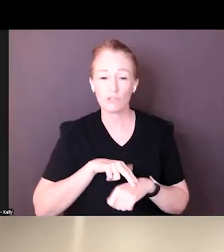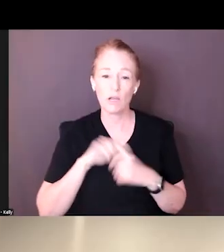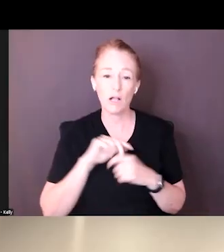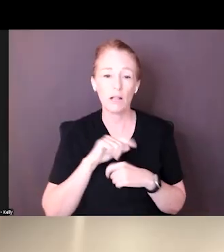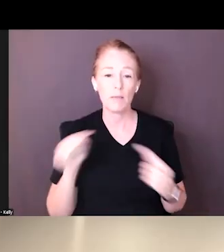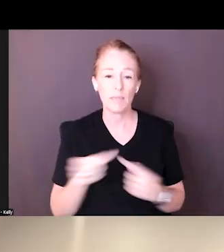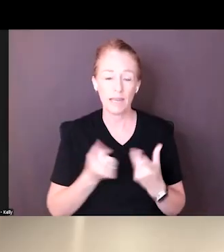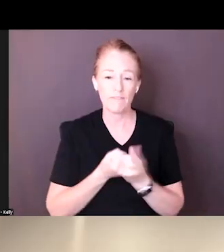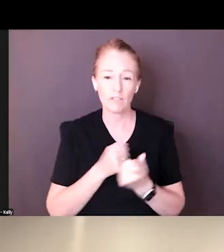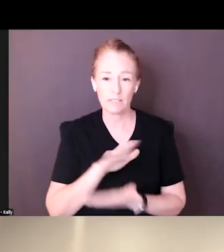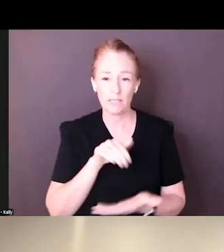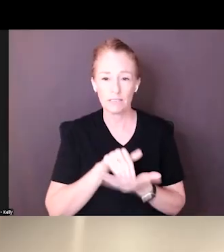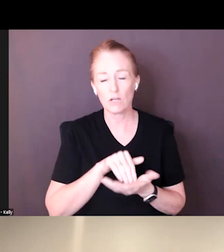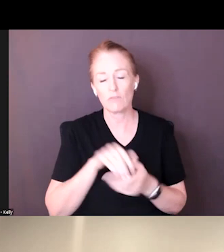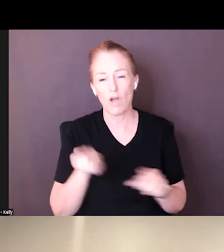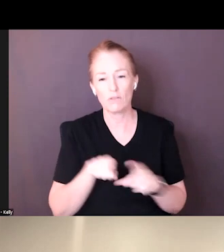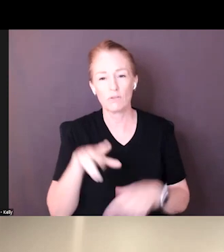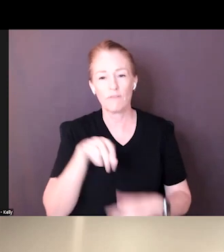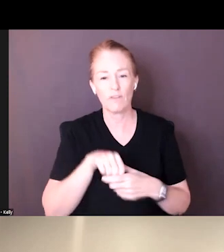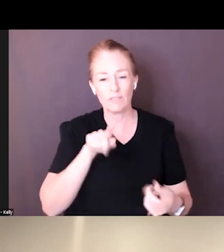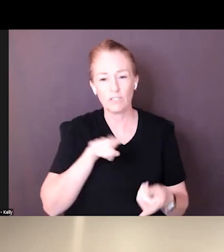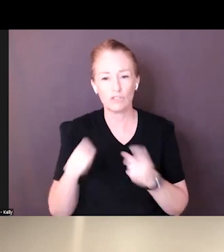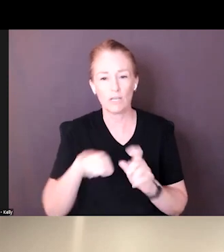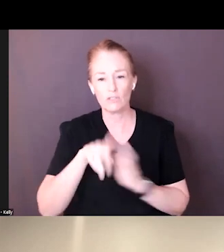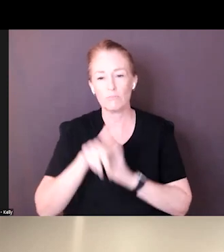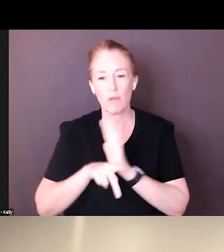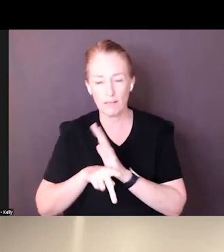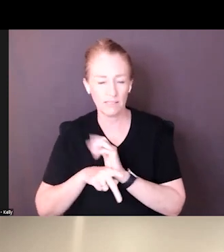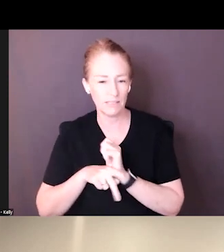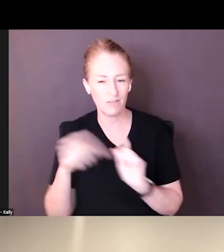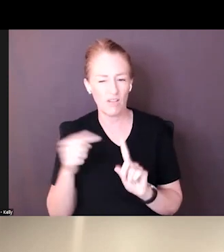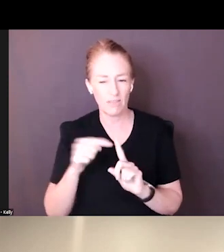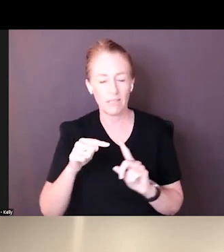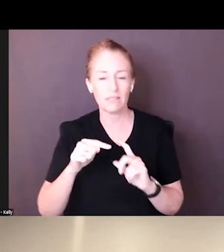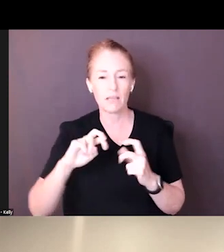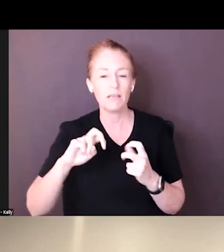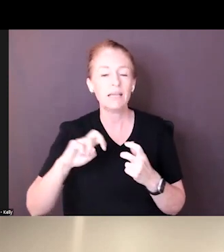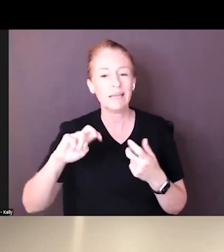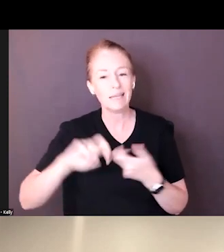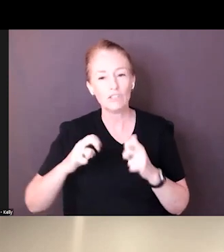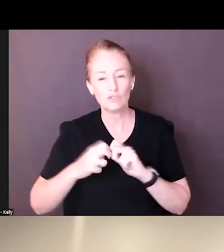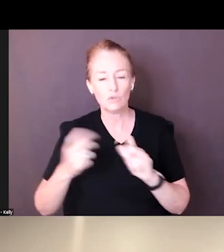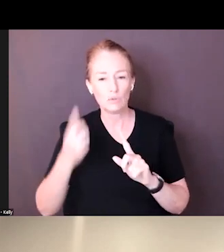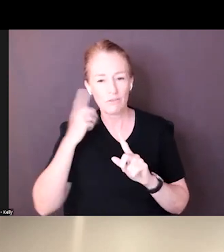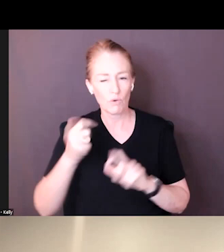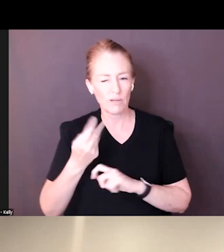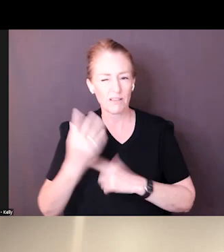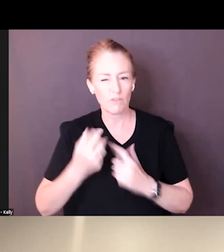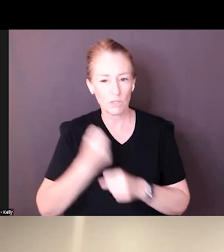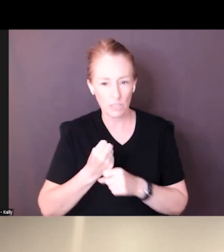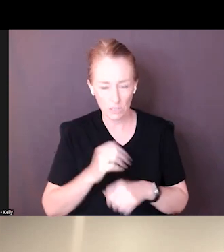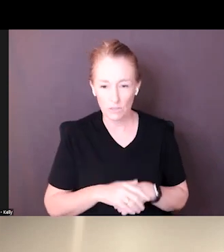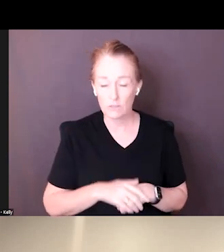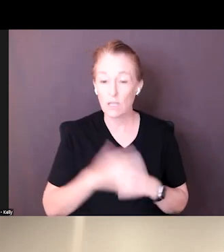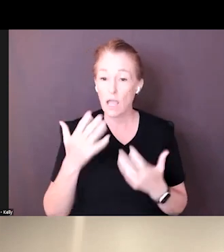involved in changing policies on these issues for several years. So I want to begin by putting a human